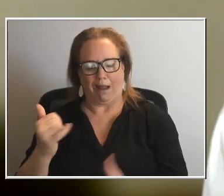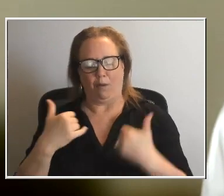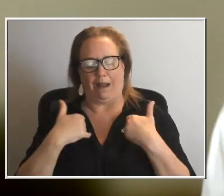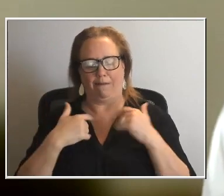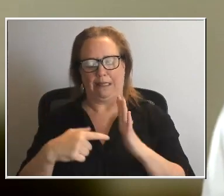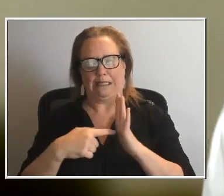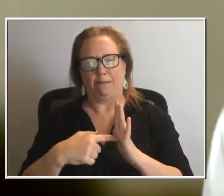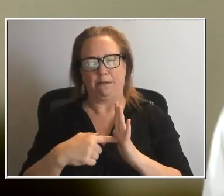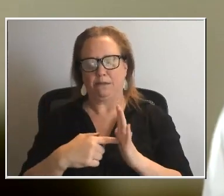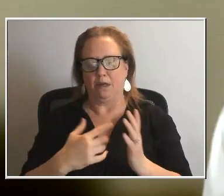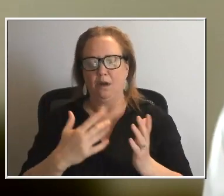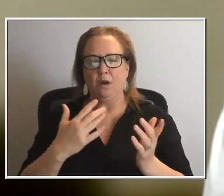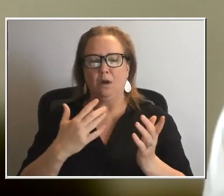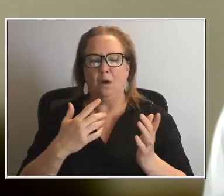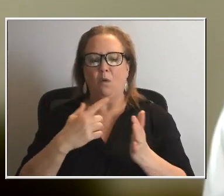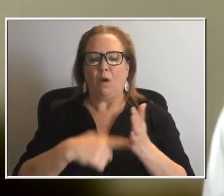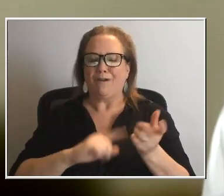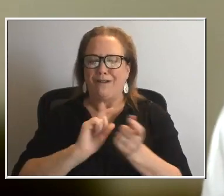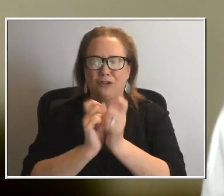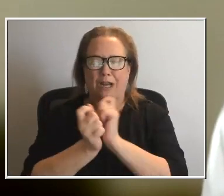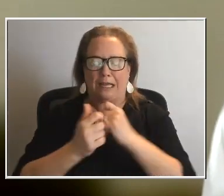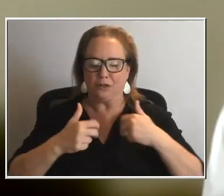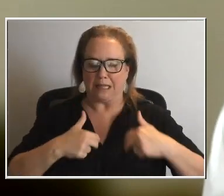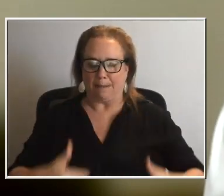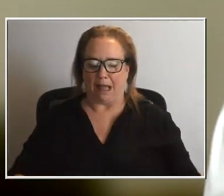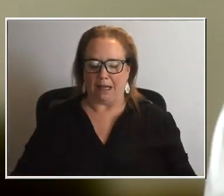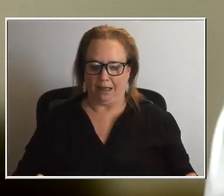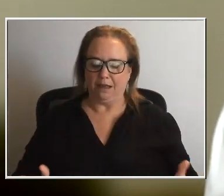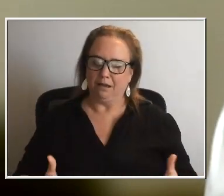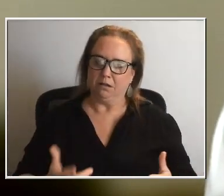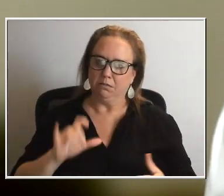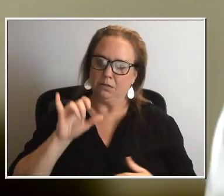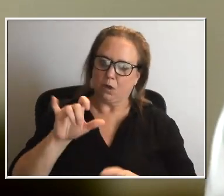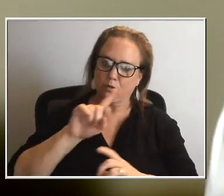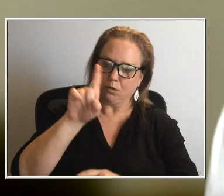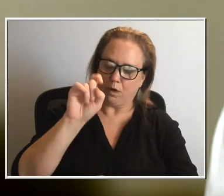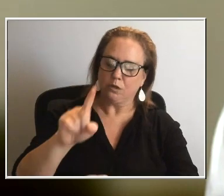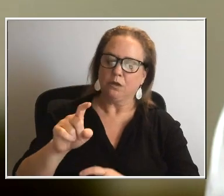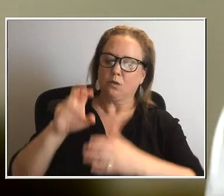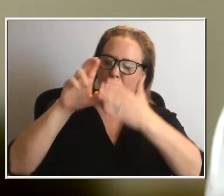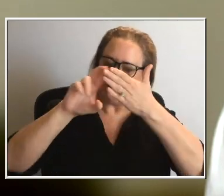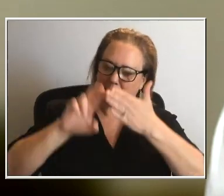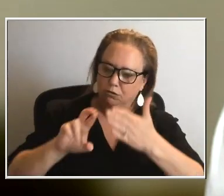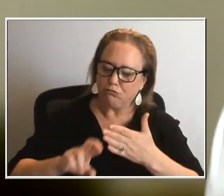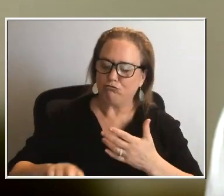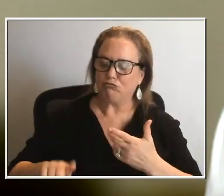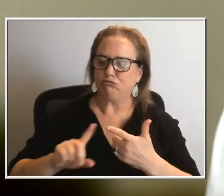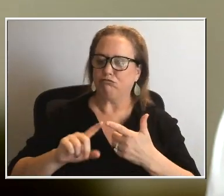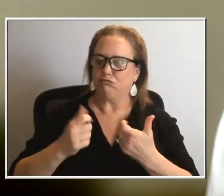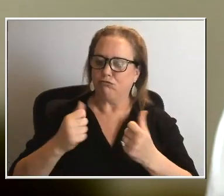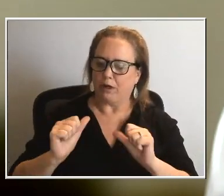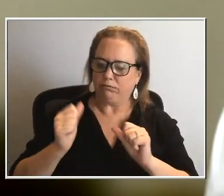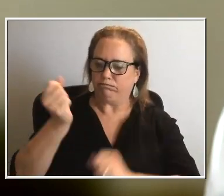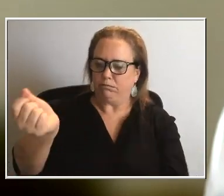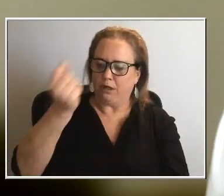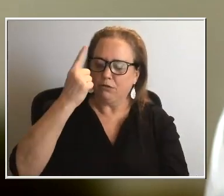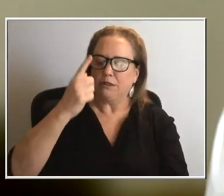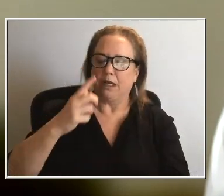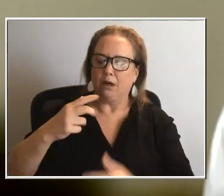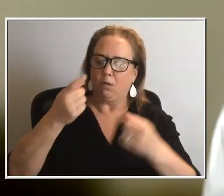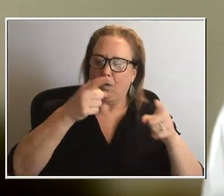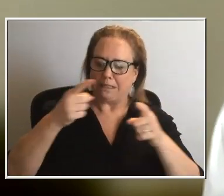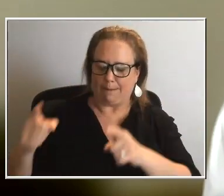symptoms? What are changes in the body? And then from those questions, we can do the research and try to elucidate those mechanisms